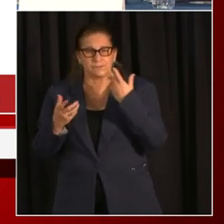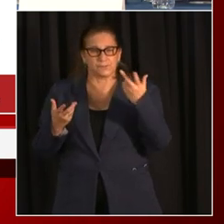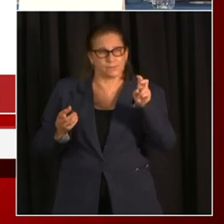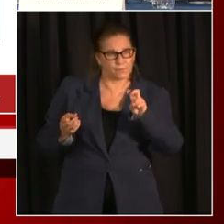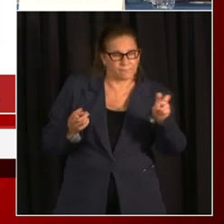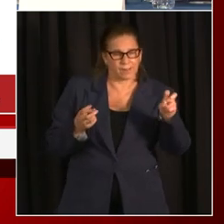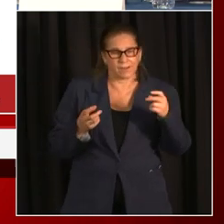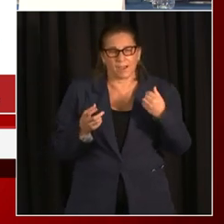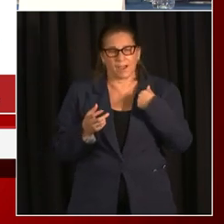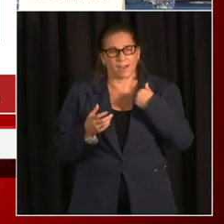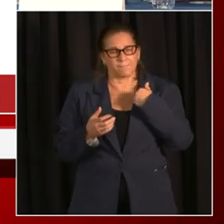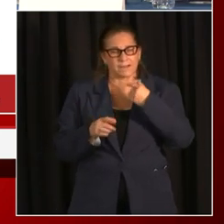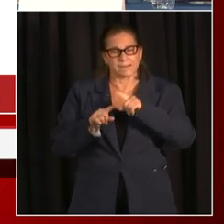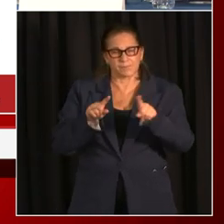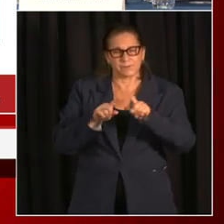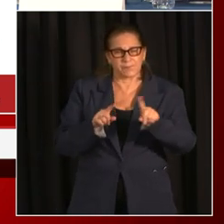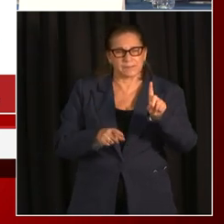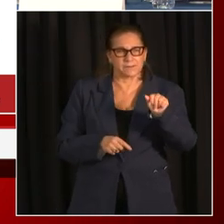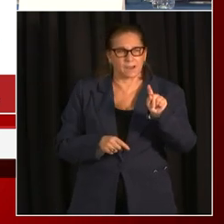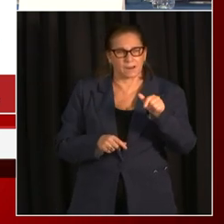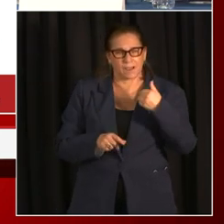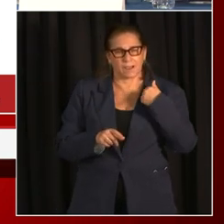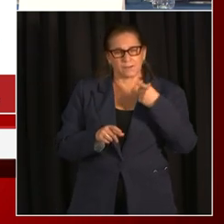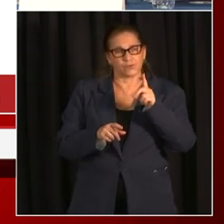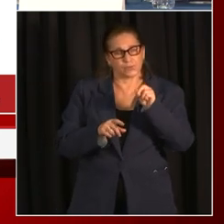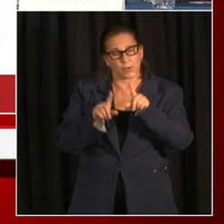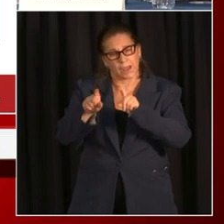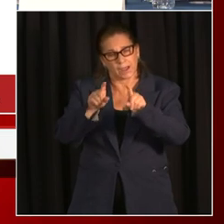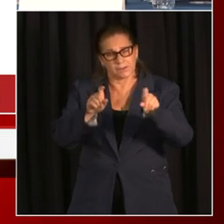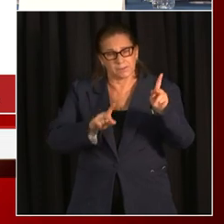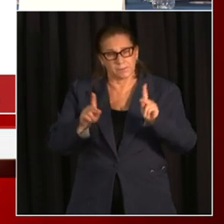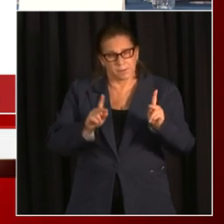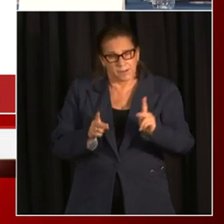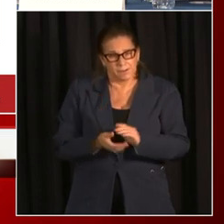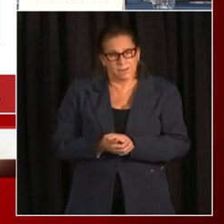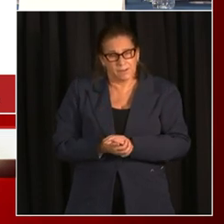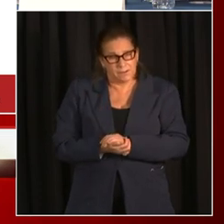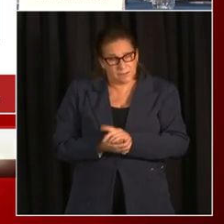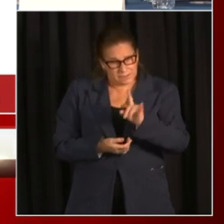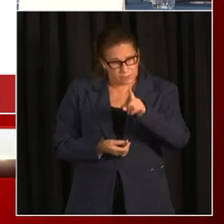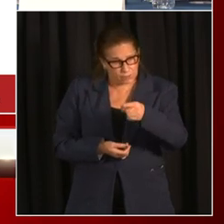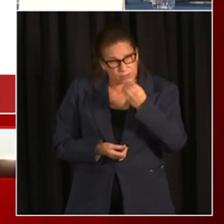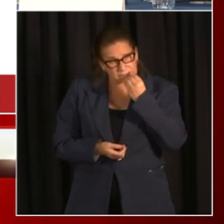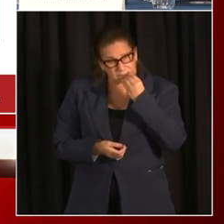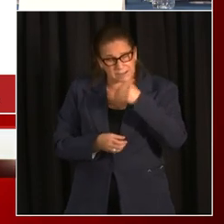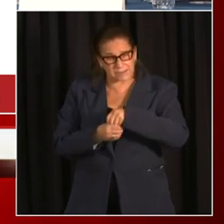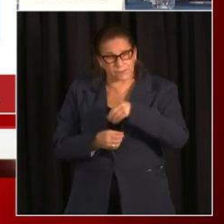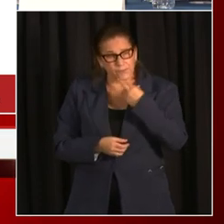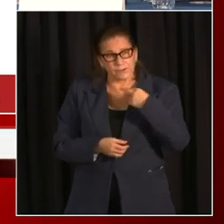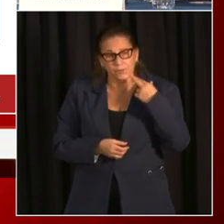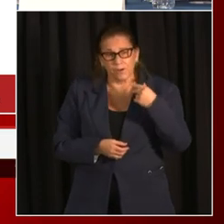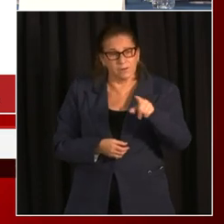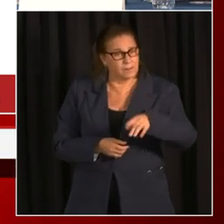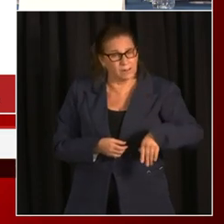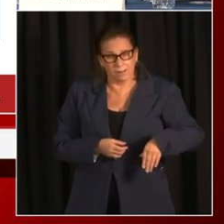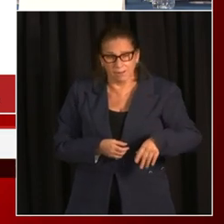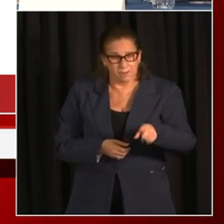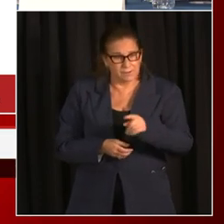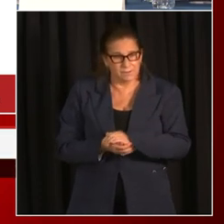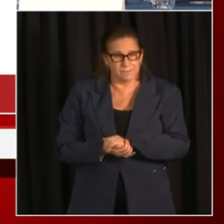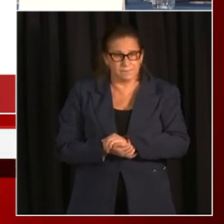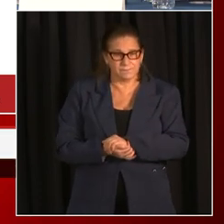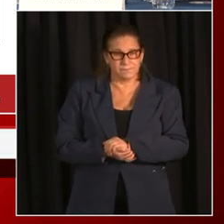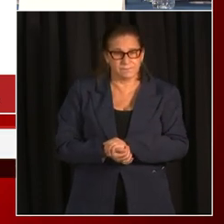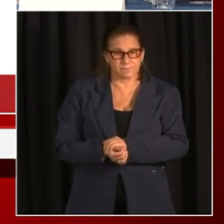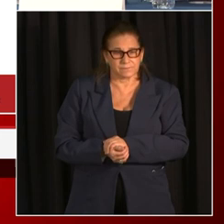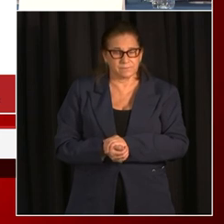we put a specific question in there related to have people dine. And it still doesn't go up past 5,